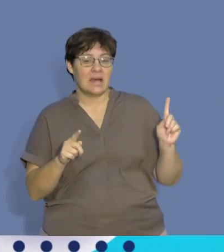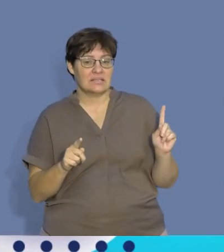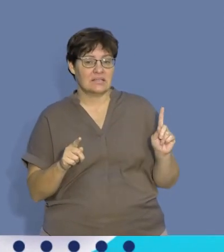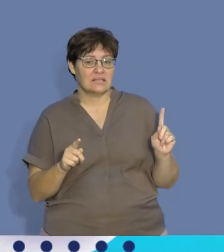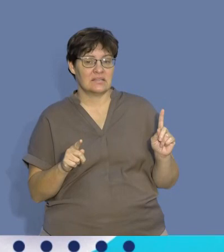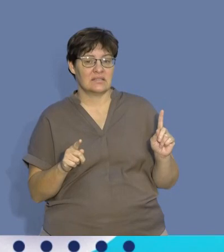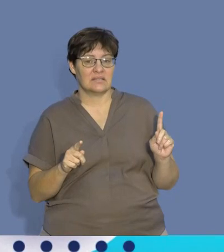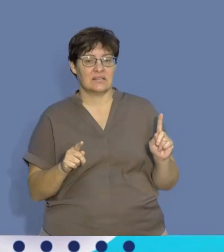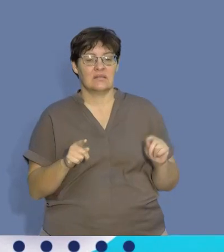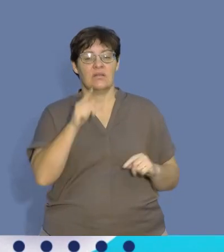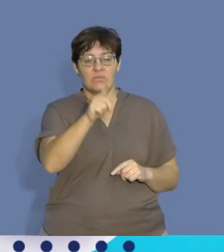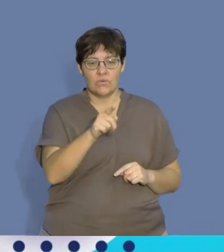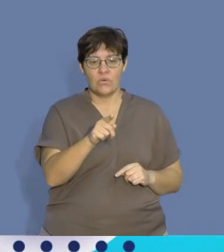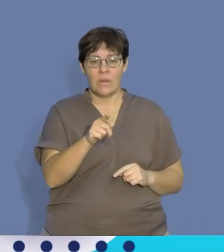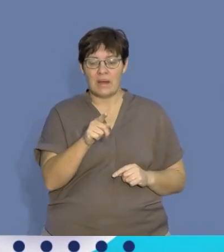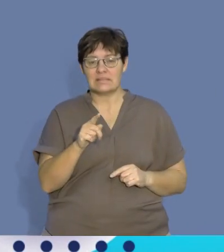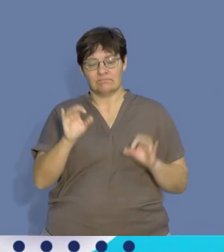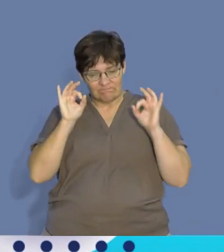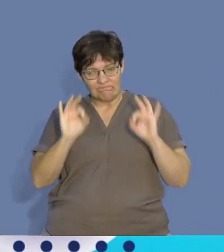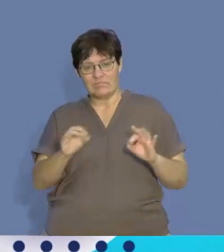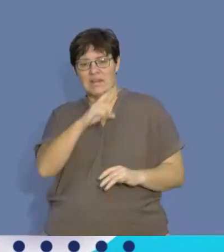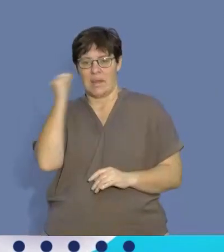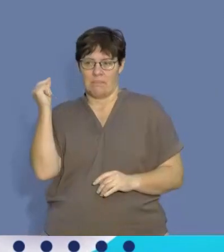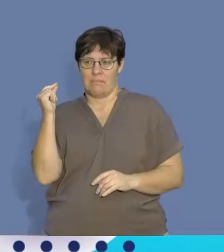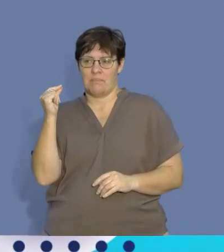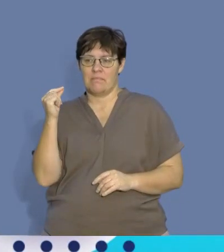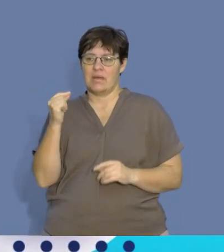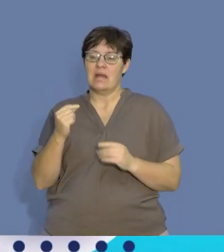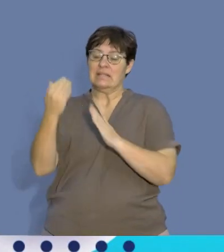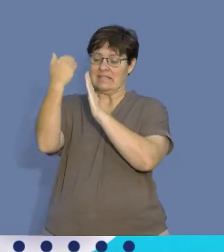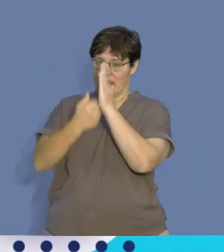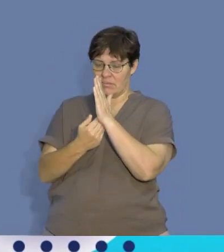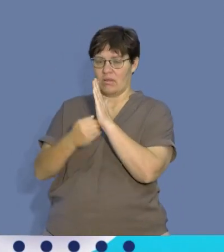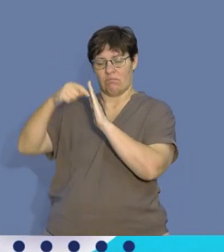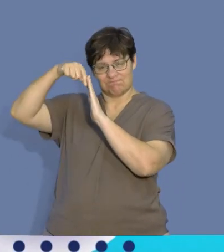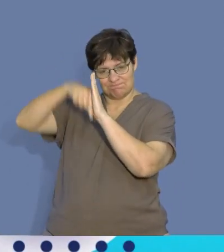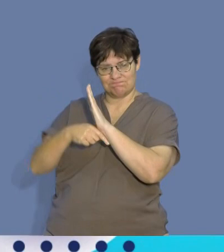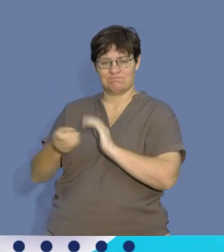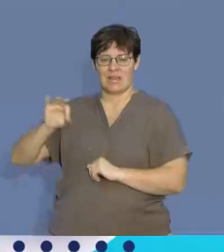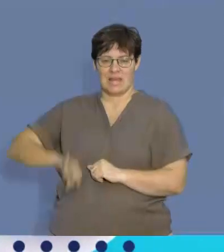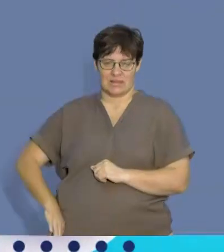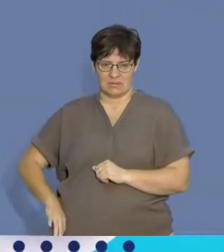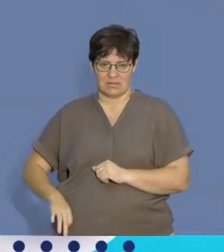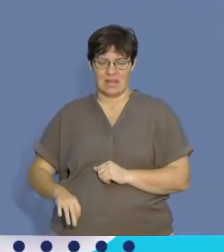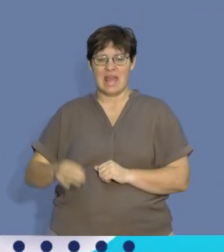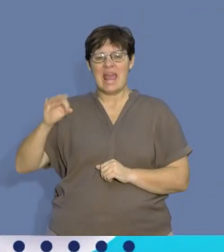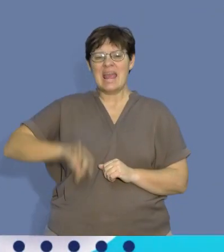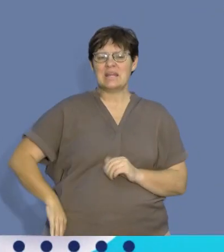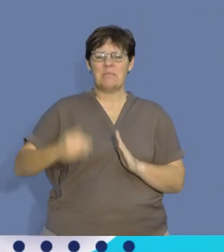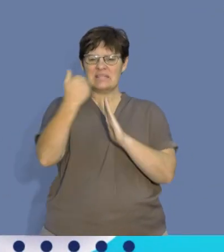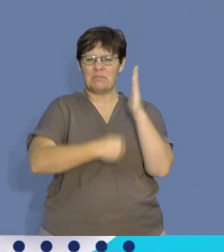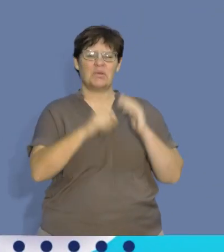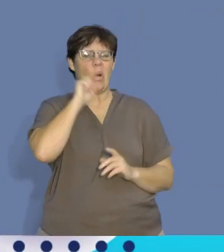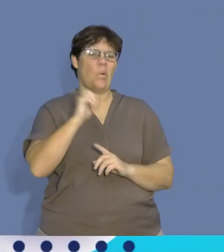guys also to call this the statement of comprehensive income. Income statement is the old